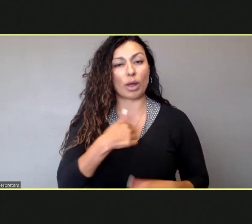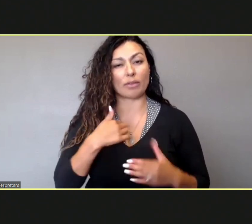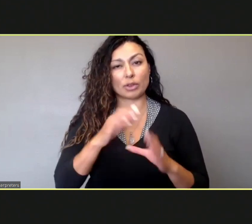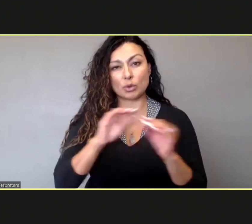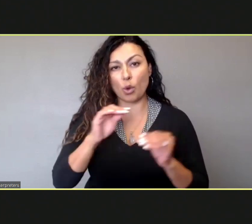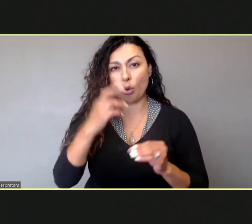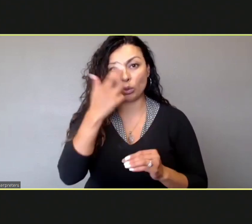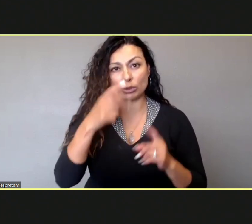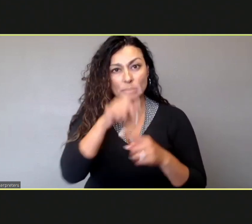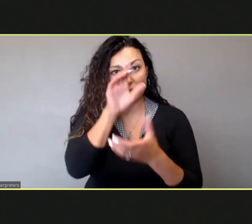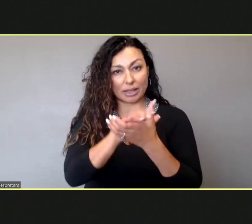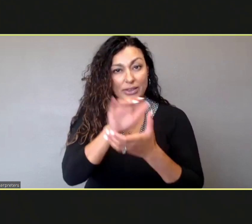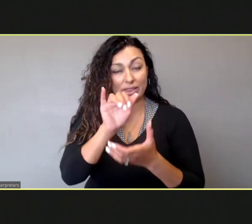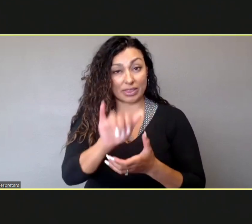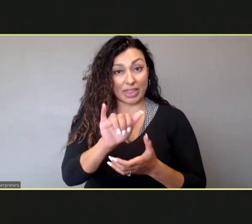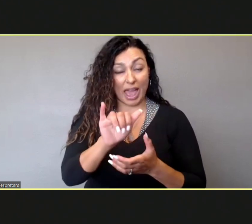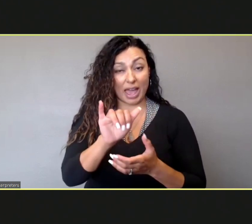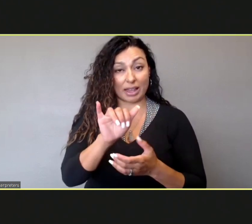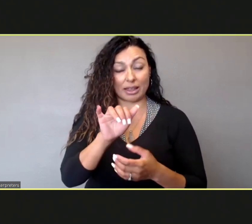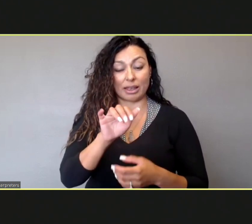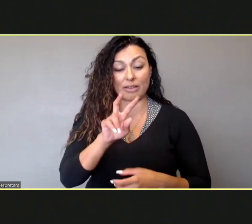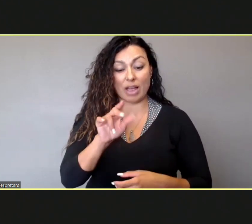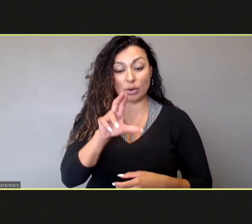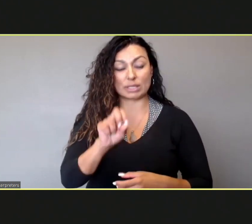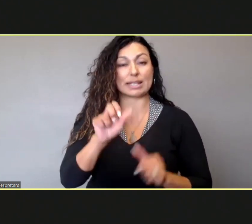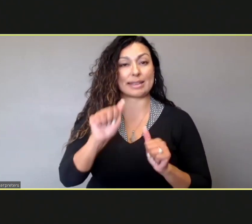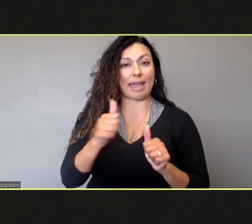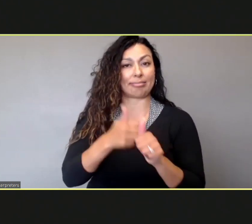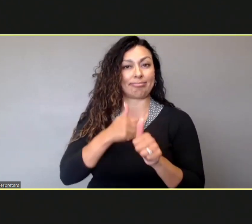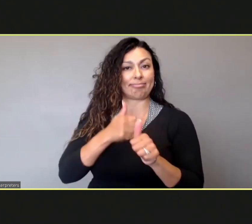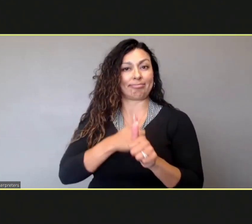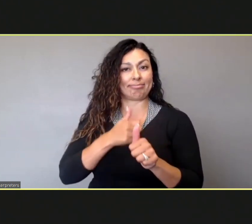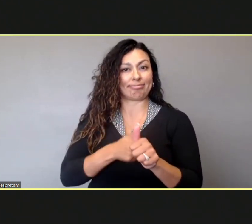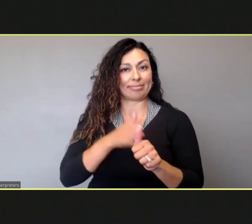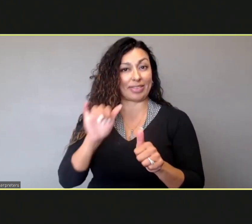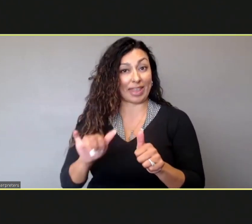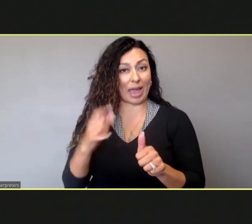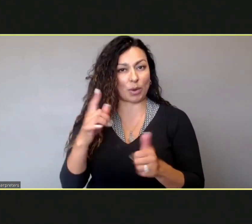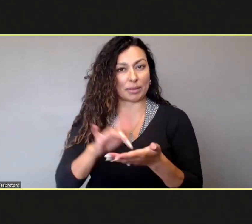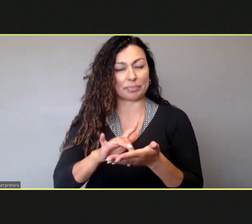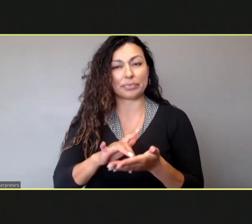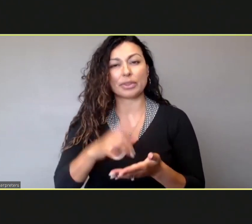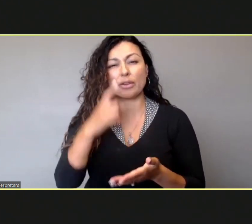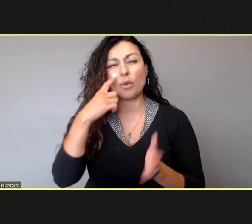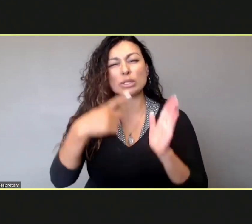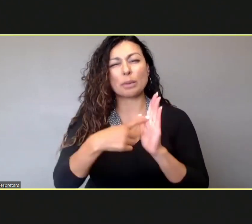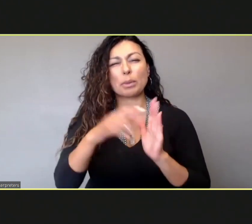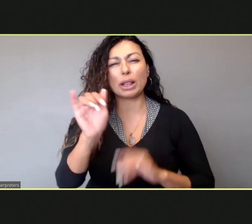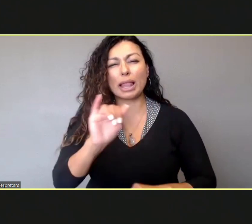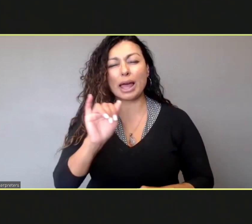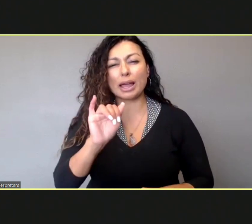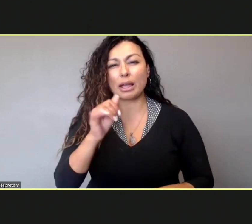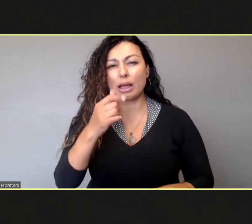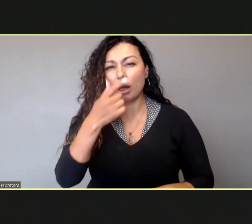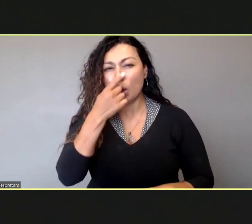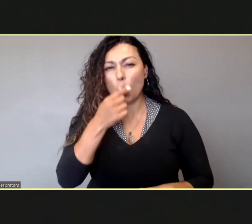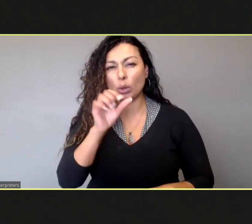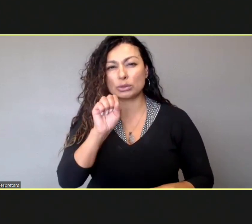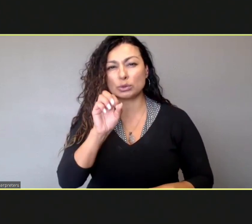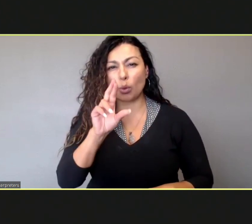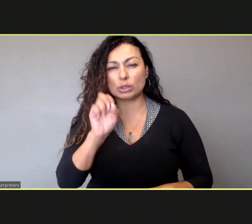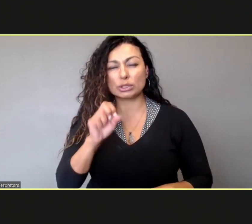the virus will evade. And the analogy I give is, cold sores, herpes simplex